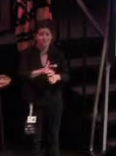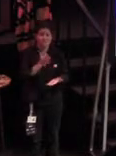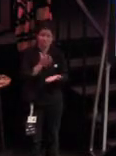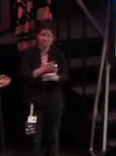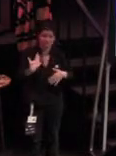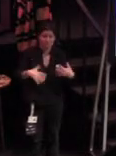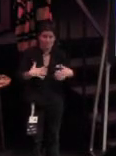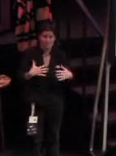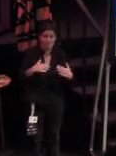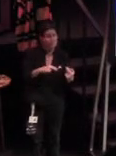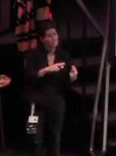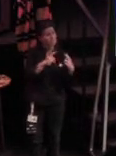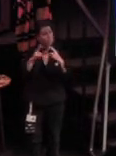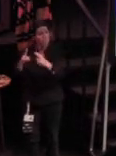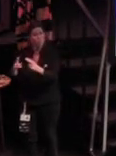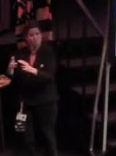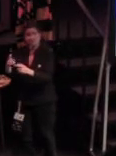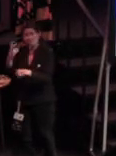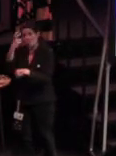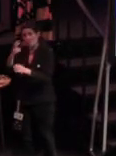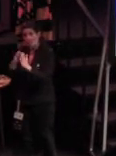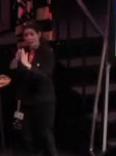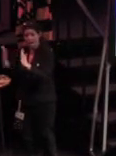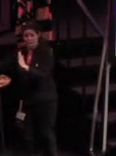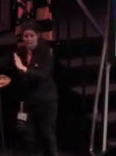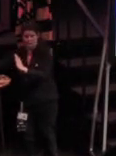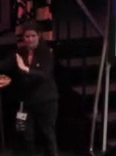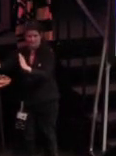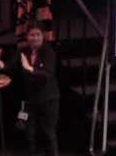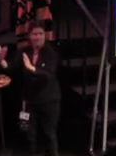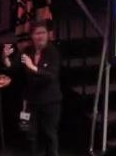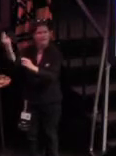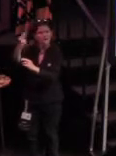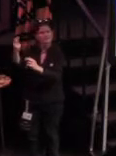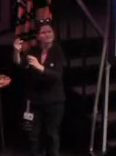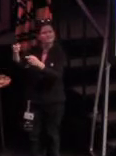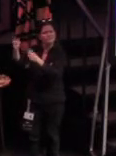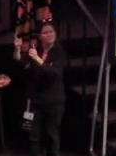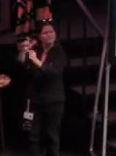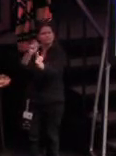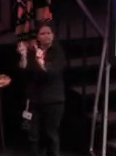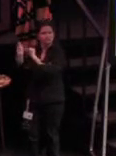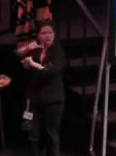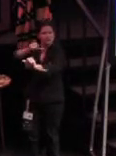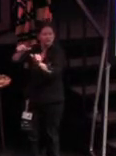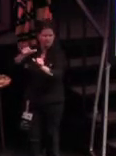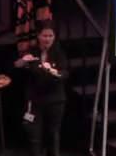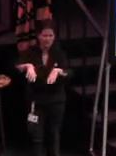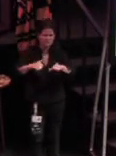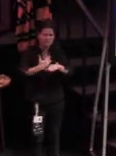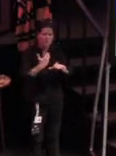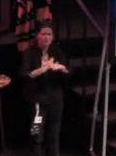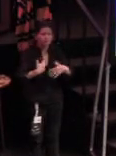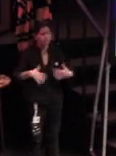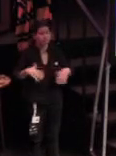the old library in Shepherd's Bush where it is now, and artistic directors switched over. So I got to work on some incredible productions. And I